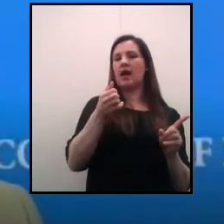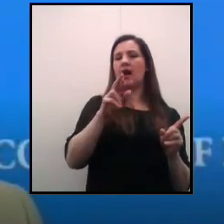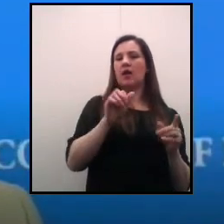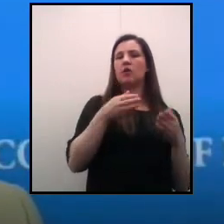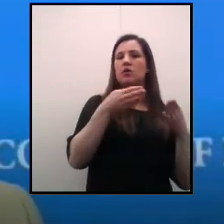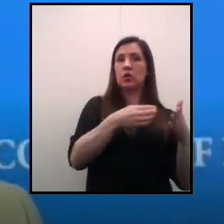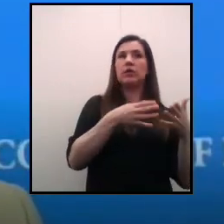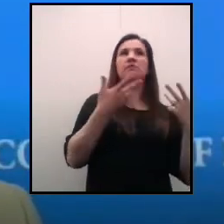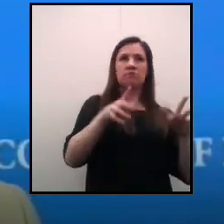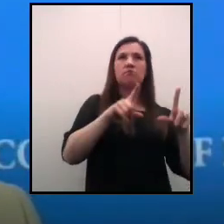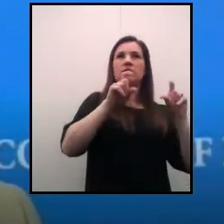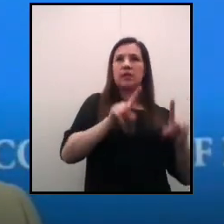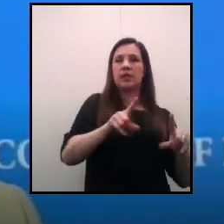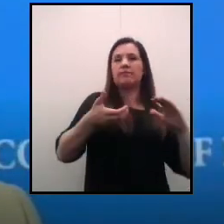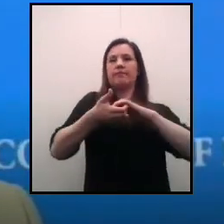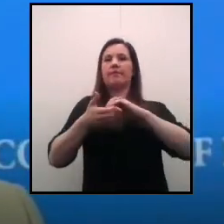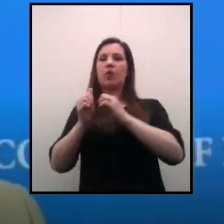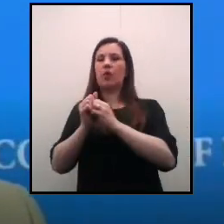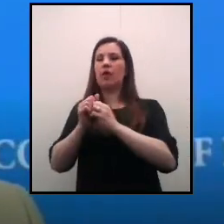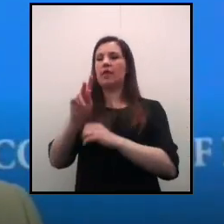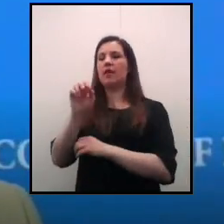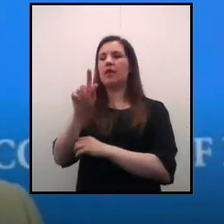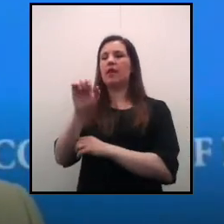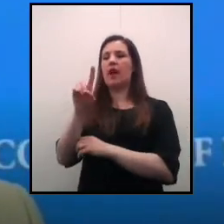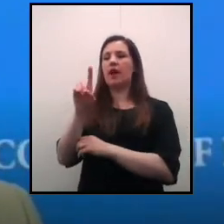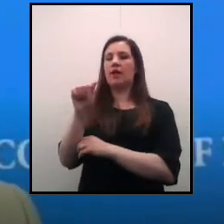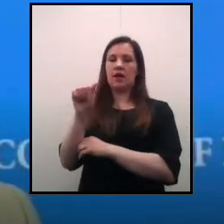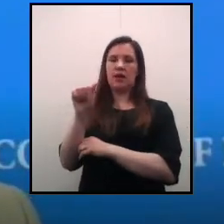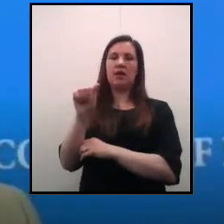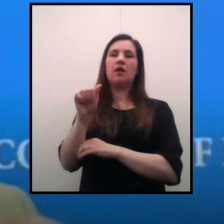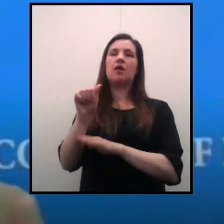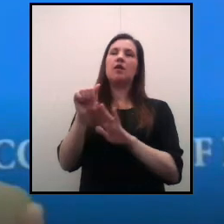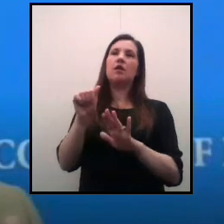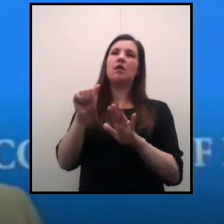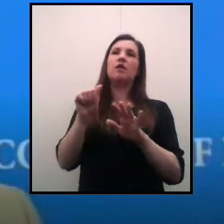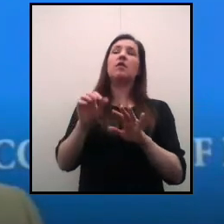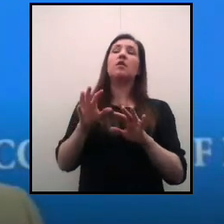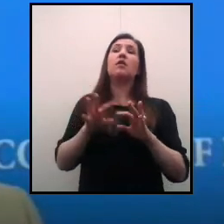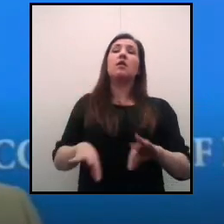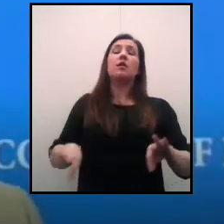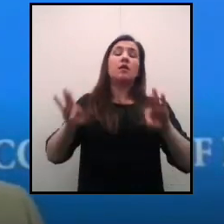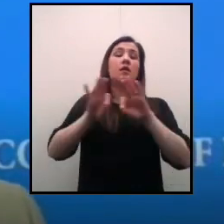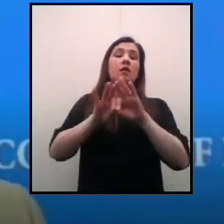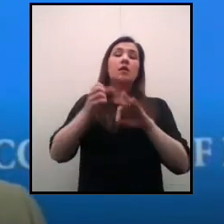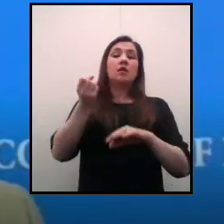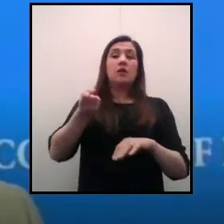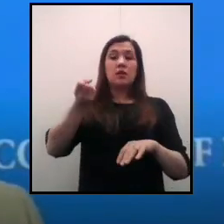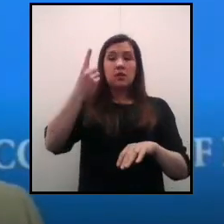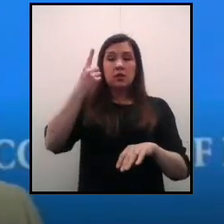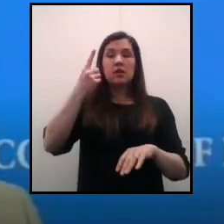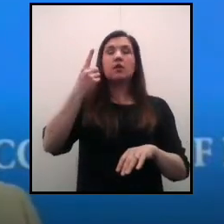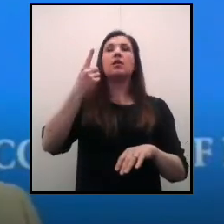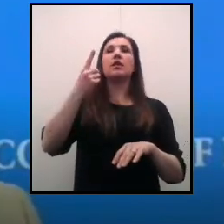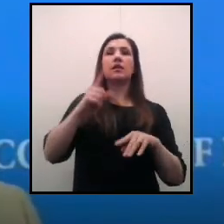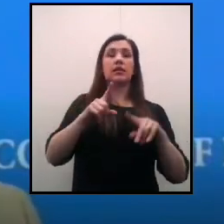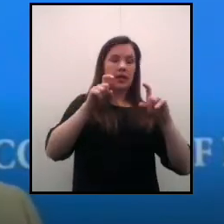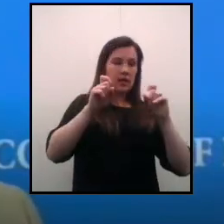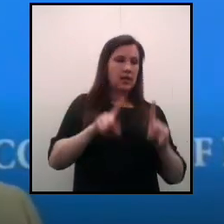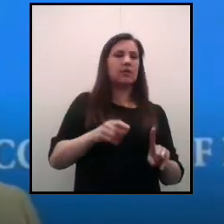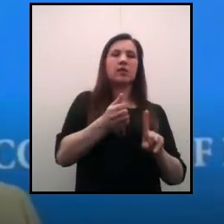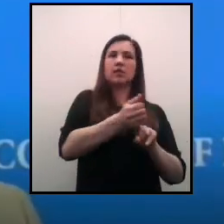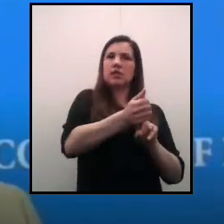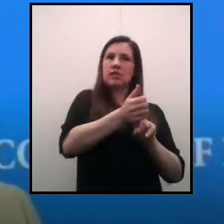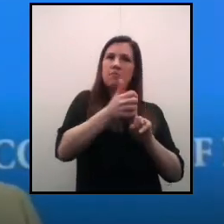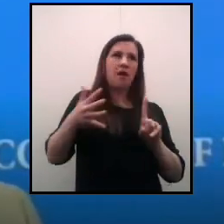in collaboration with Kaleida. And I think it's important for the public to understand that testing has been expanded to many